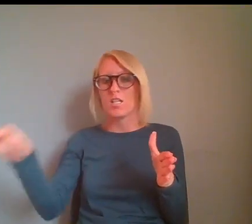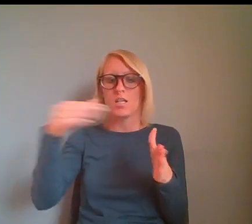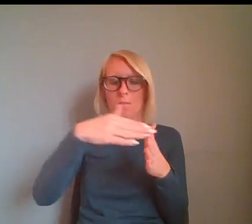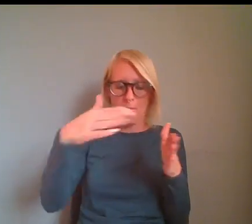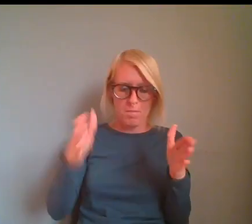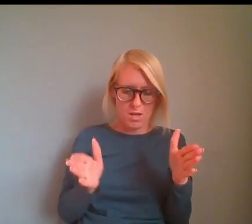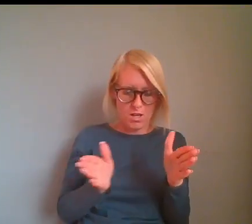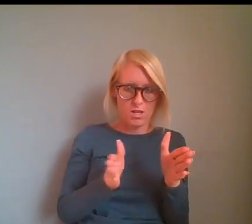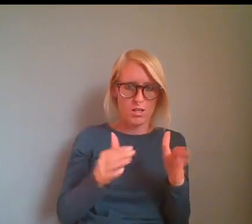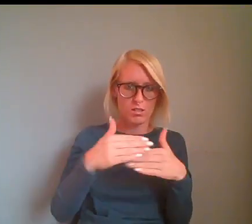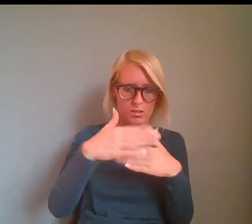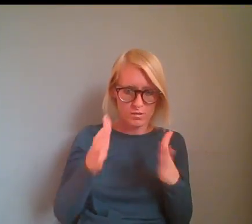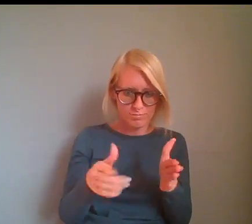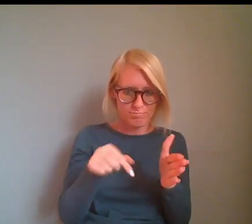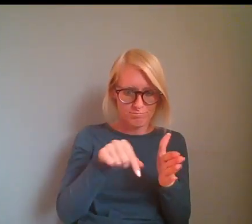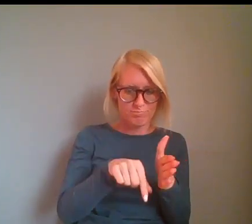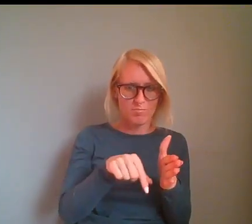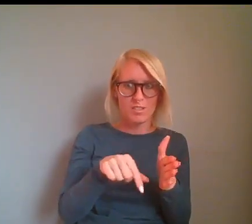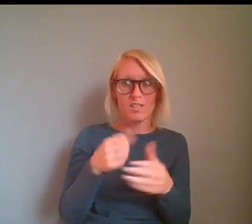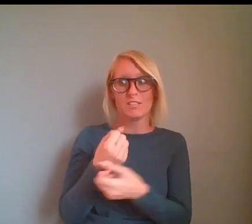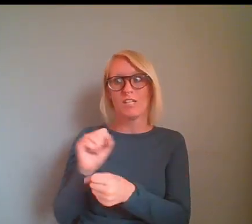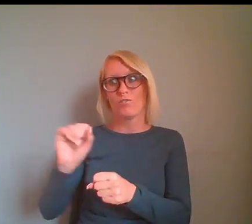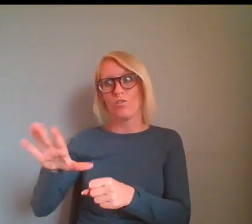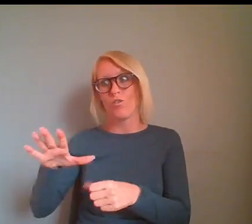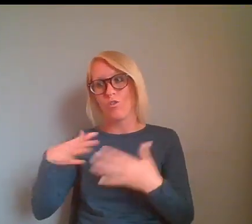That might just save your clothes.